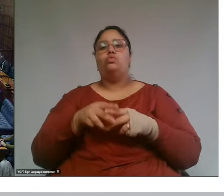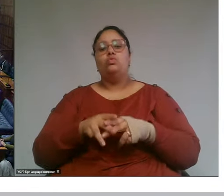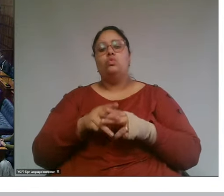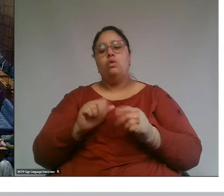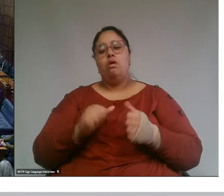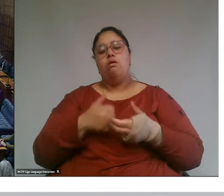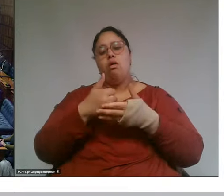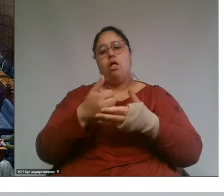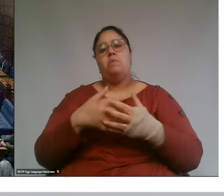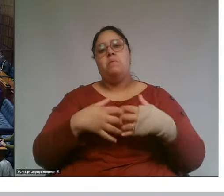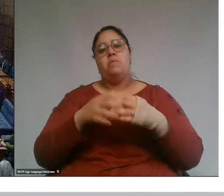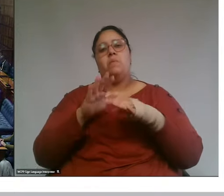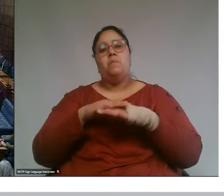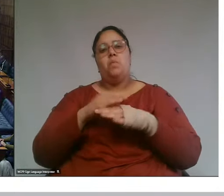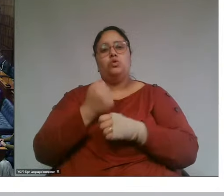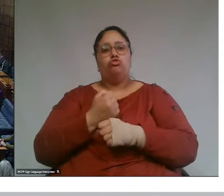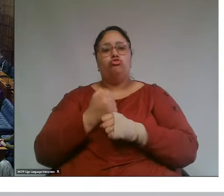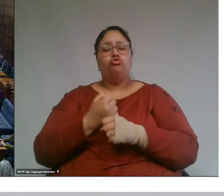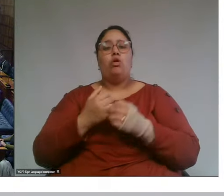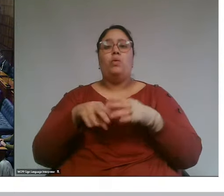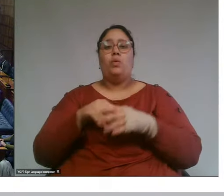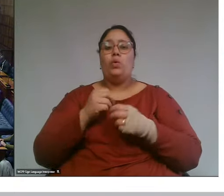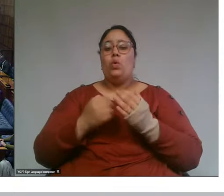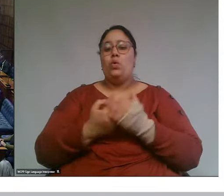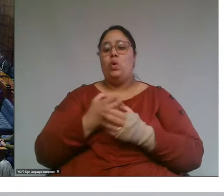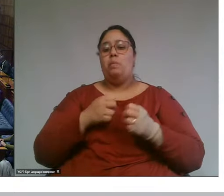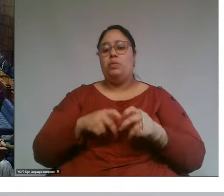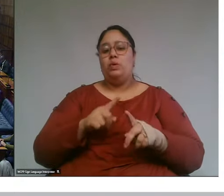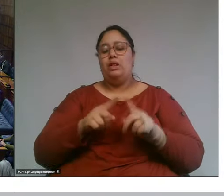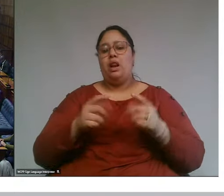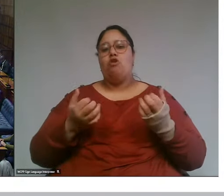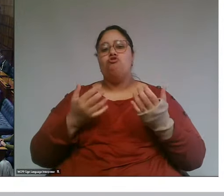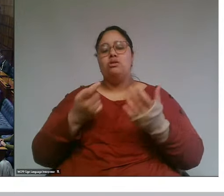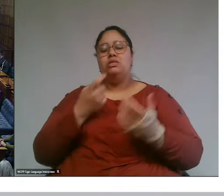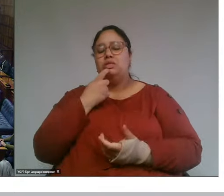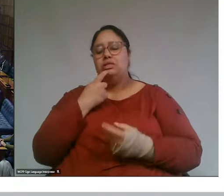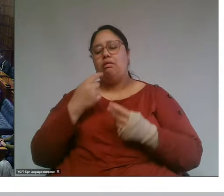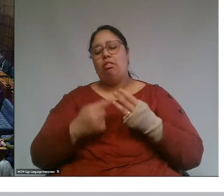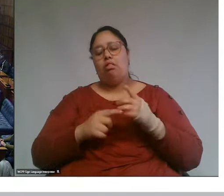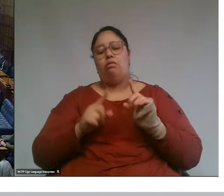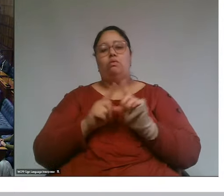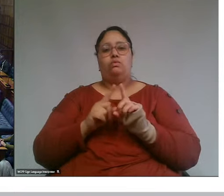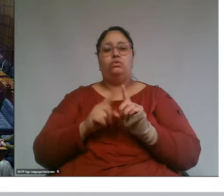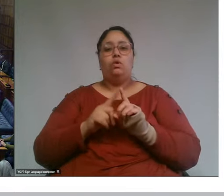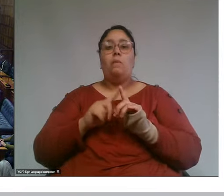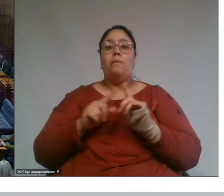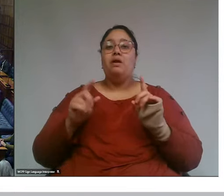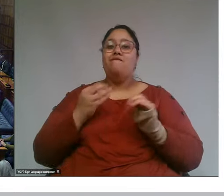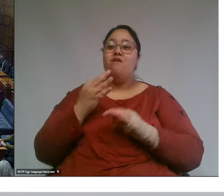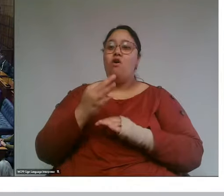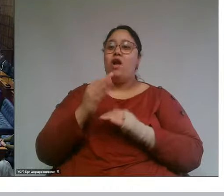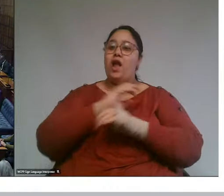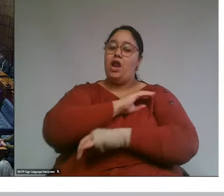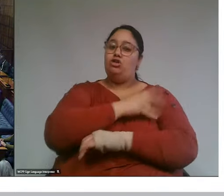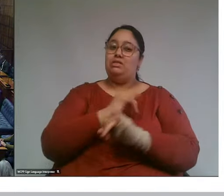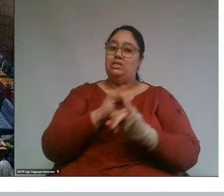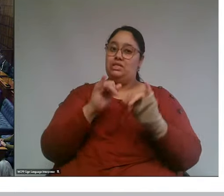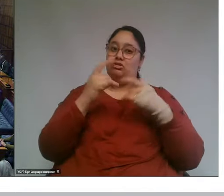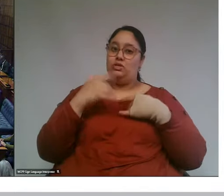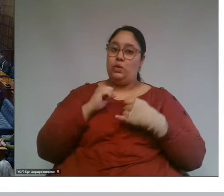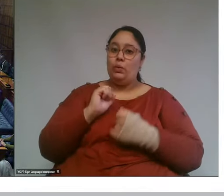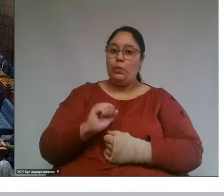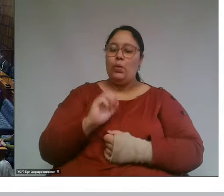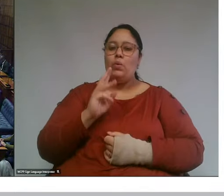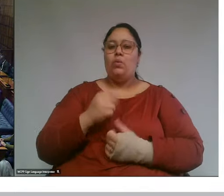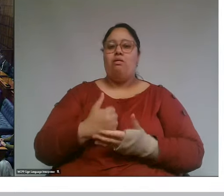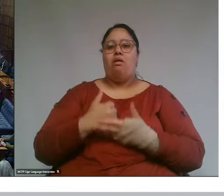jobs um including New Opportunities like green steel etc etc but as far as the energy crisis is concern conern is going to